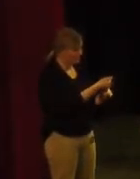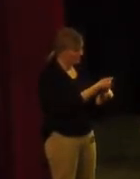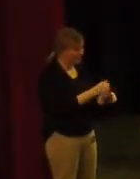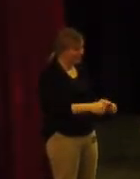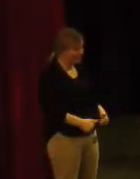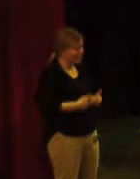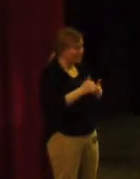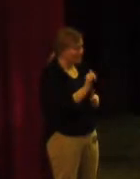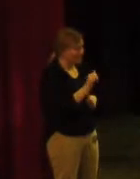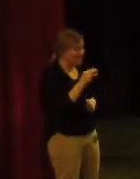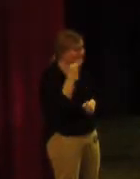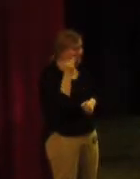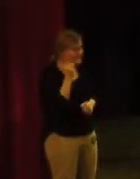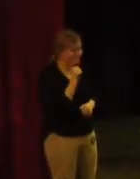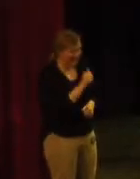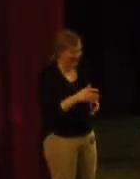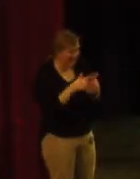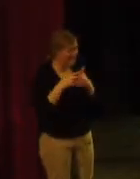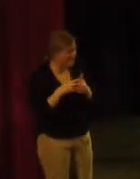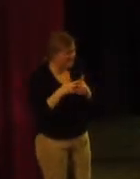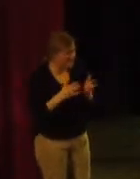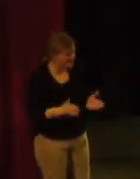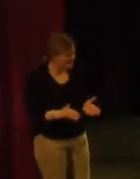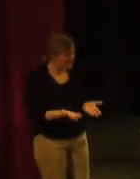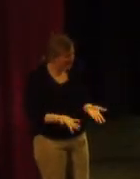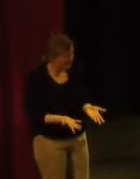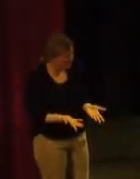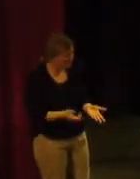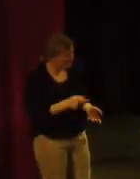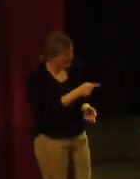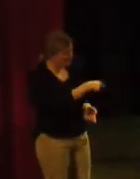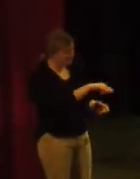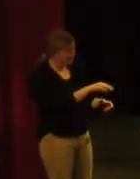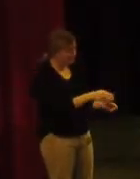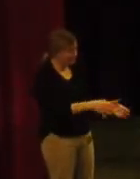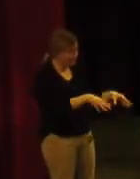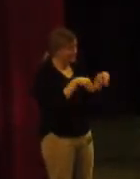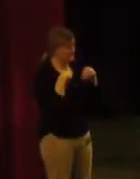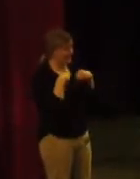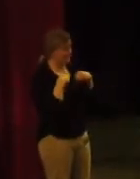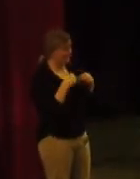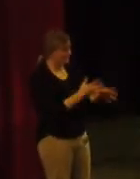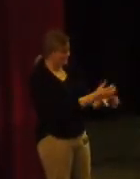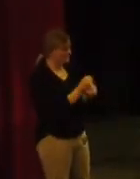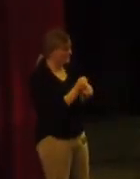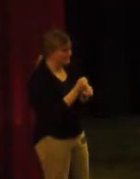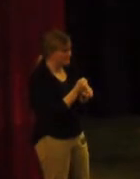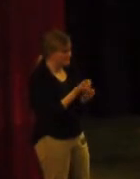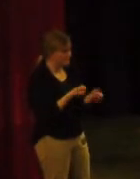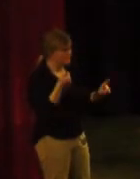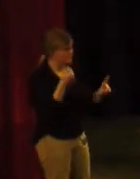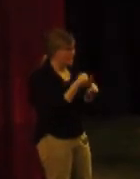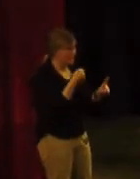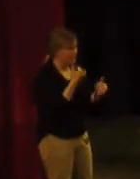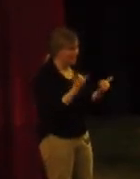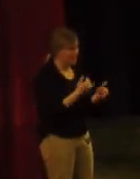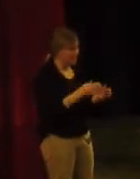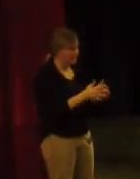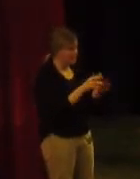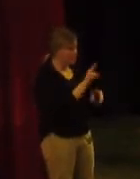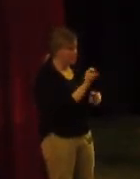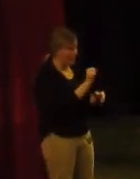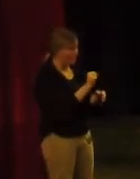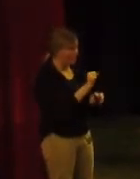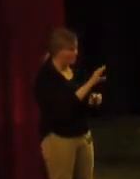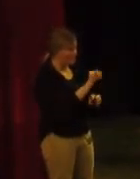as Americans. There were people that desired to live as Mexicans and really had no desire to live as Americans. Suddenly, they were U.S. citizens. And so